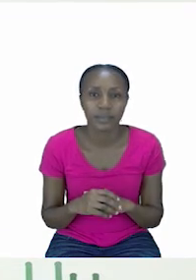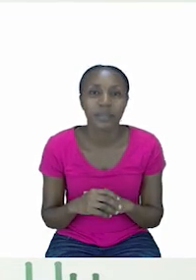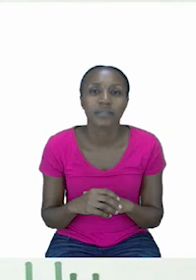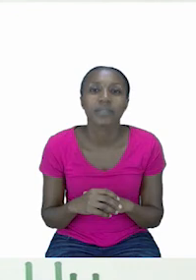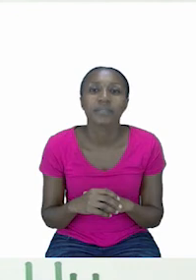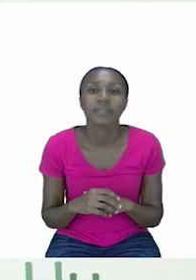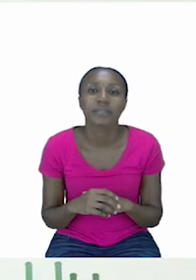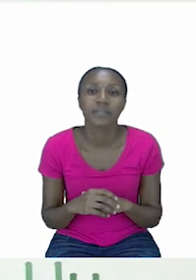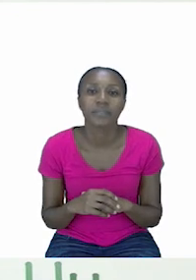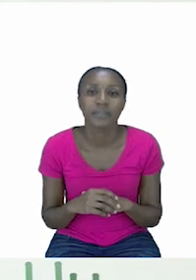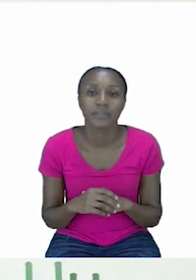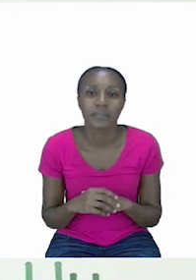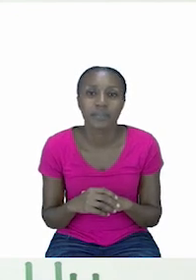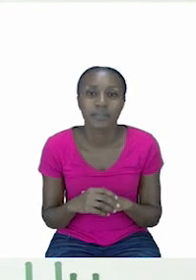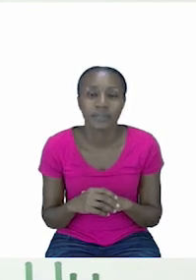round,